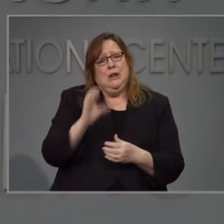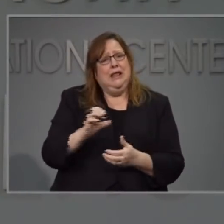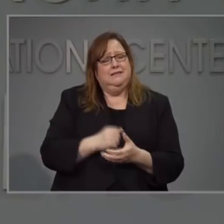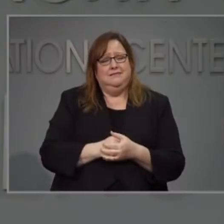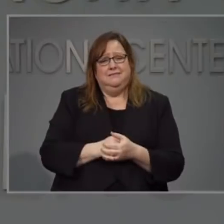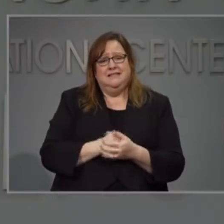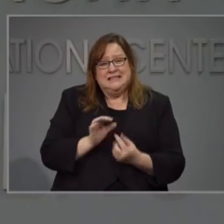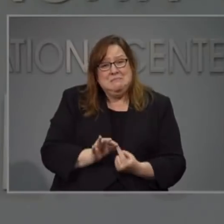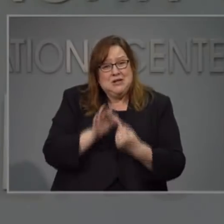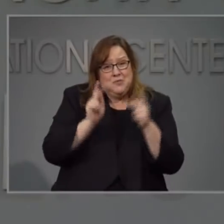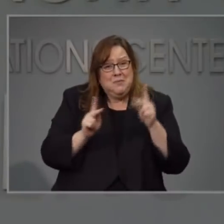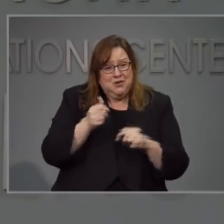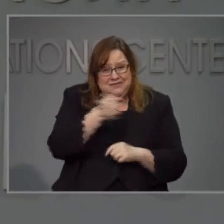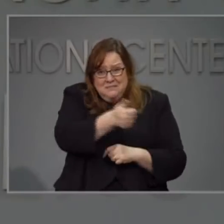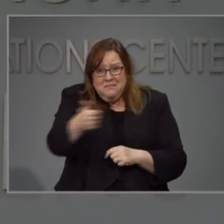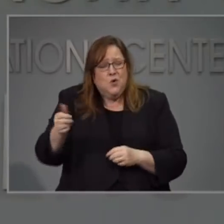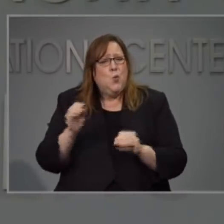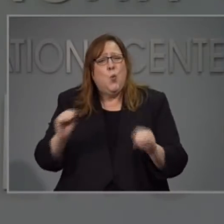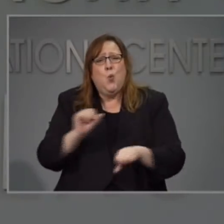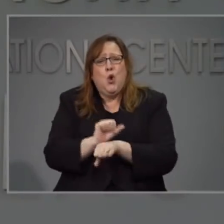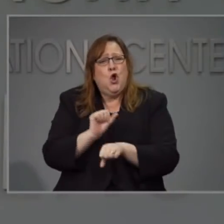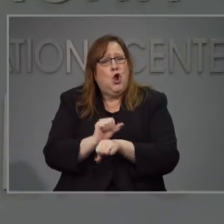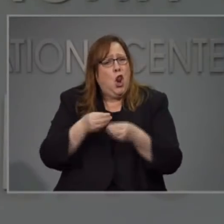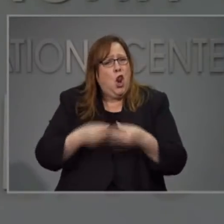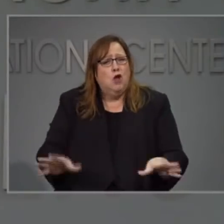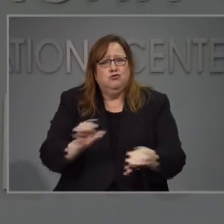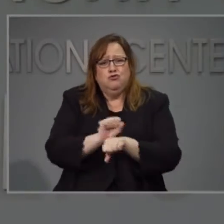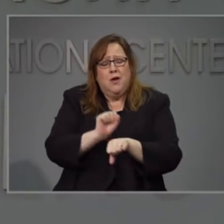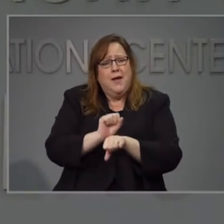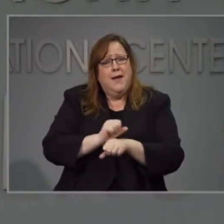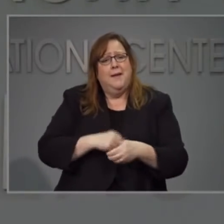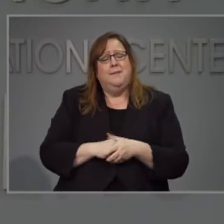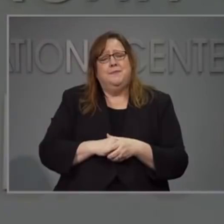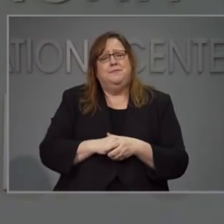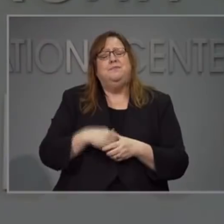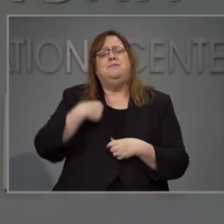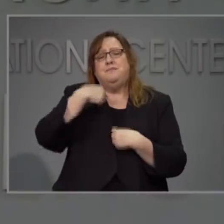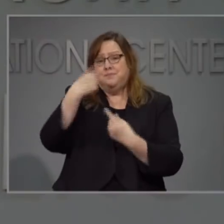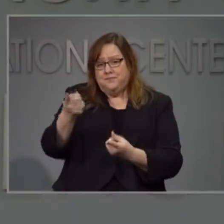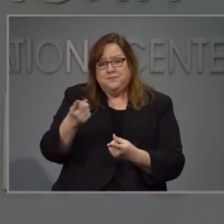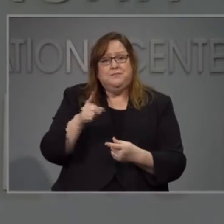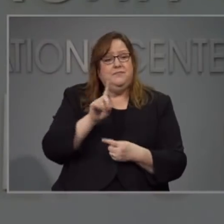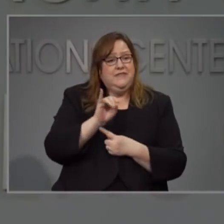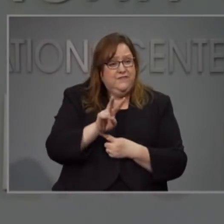Division of Employment Security to improve the efficiency and customer service